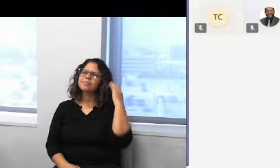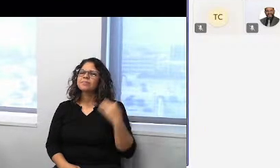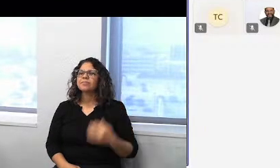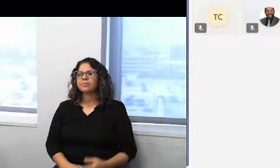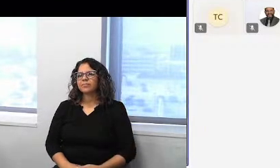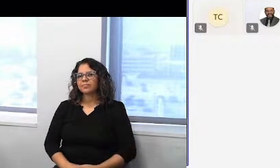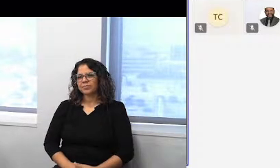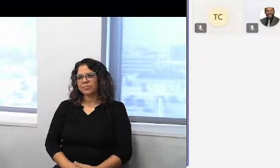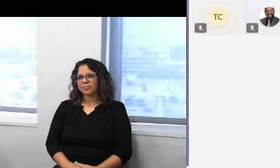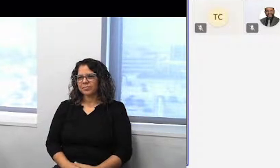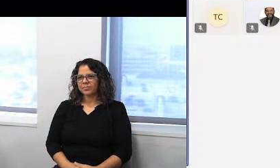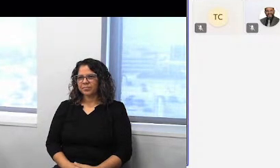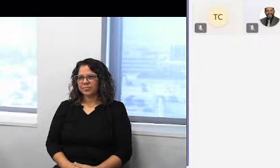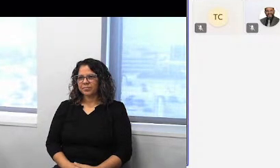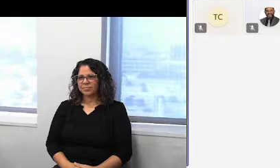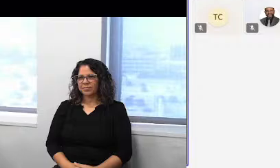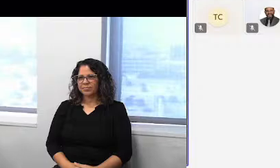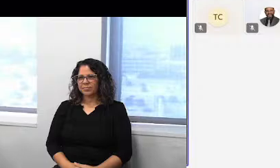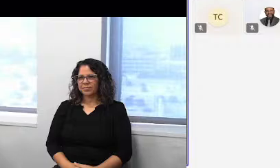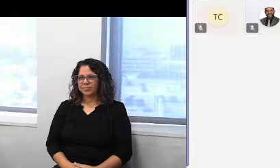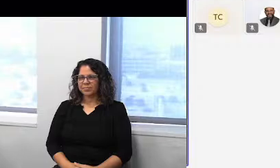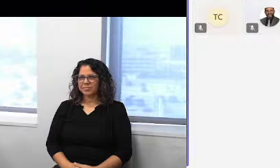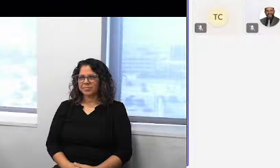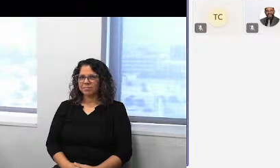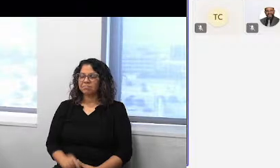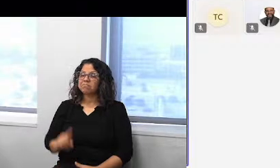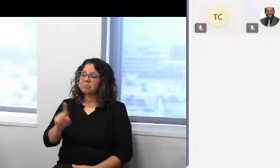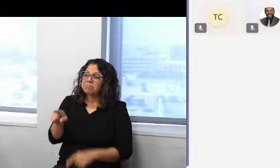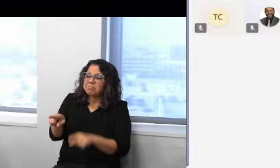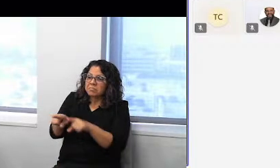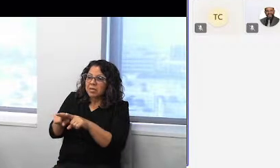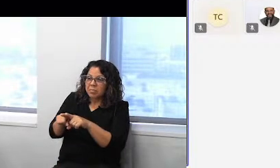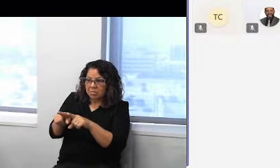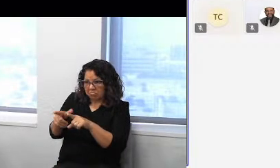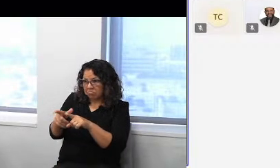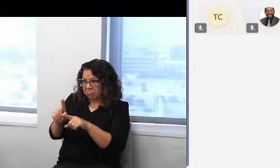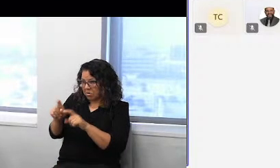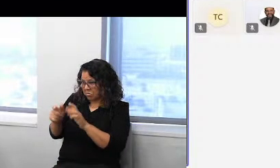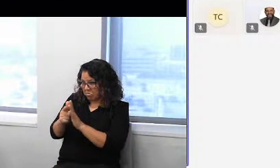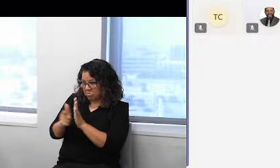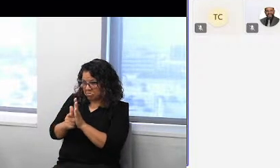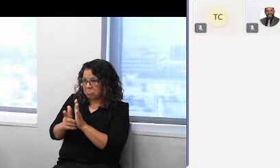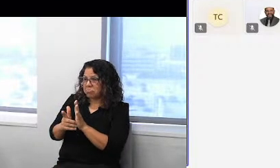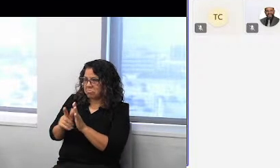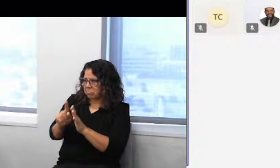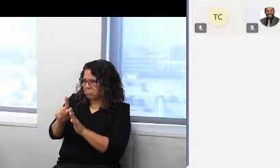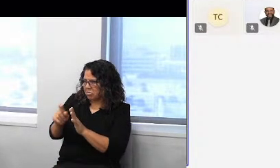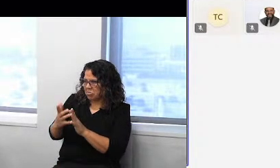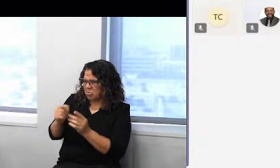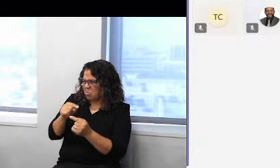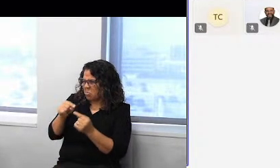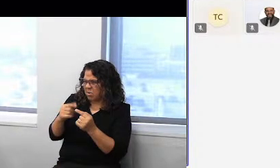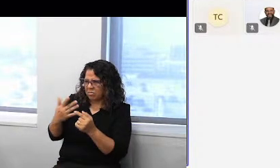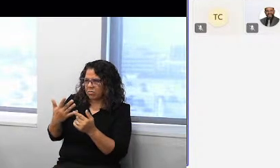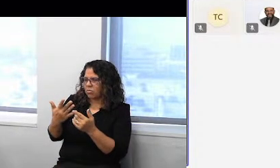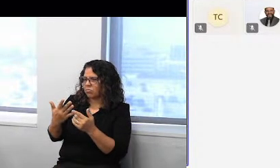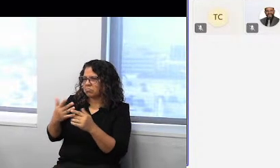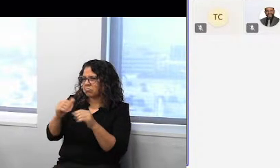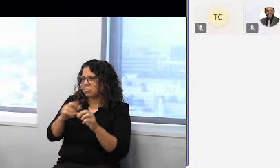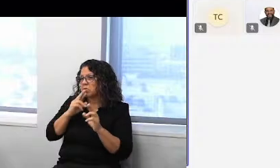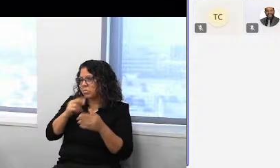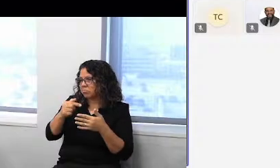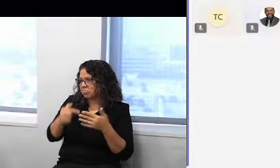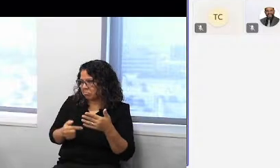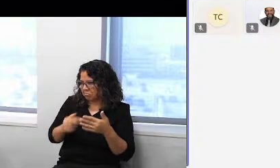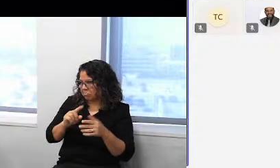And you can discuss with your counsel when is a comfortable time to come back with that, and we'll deal with it when it does. Thank you. I'm going to change